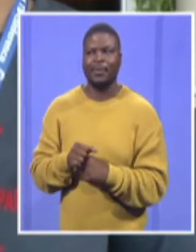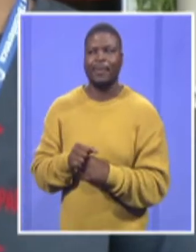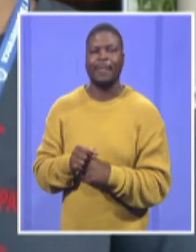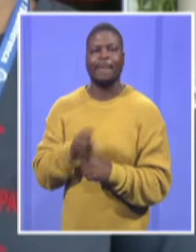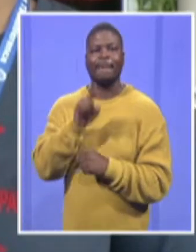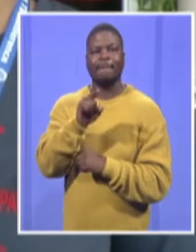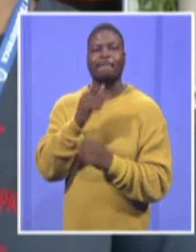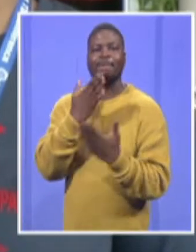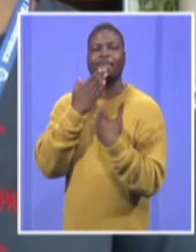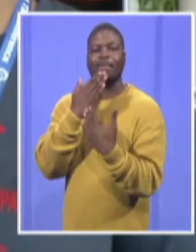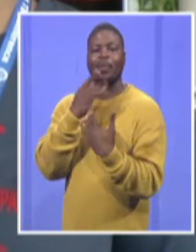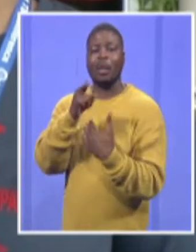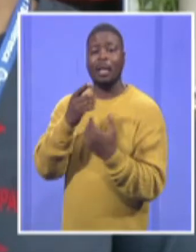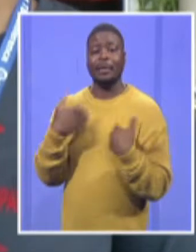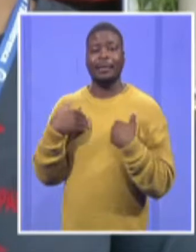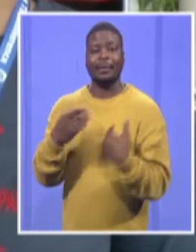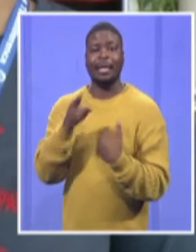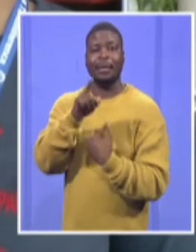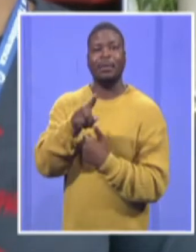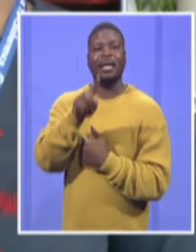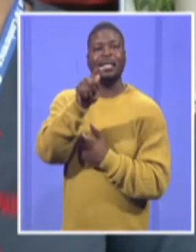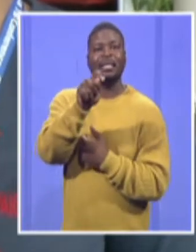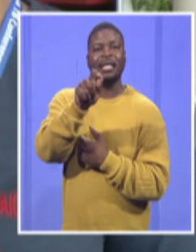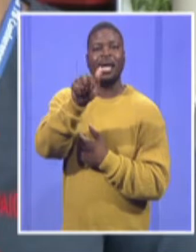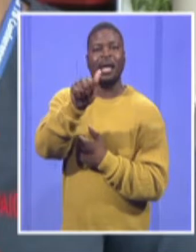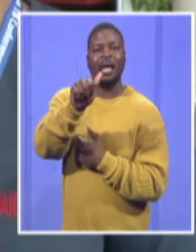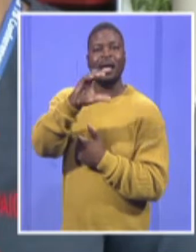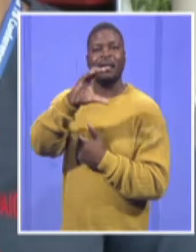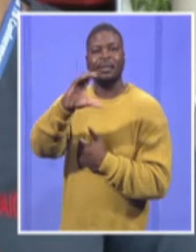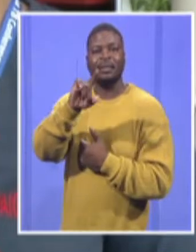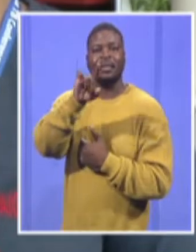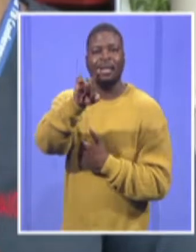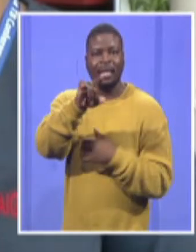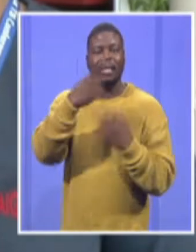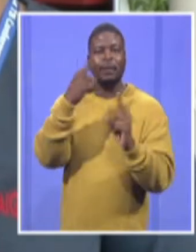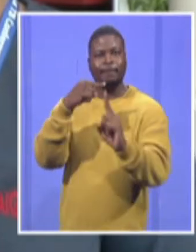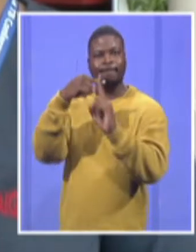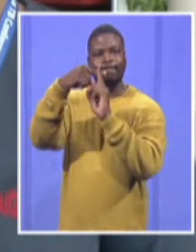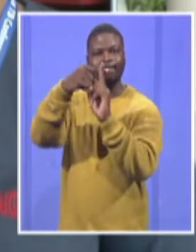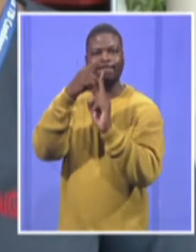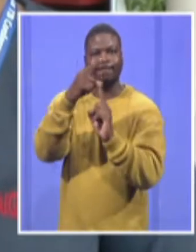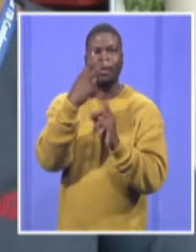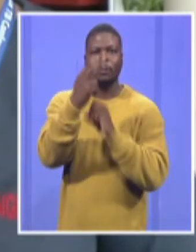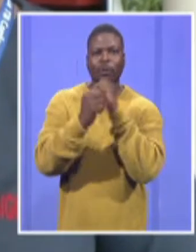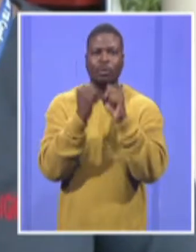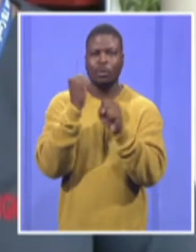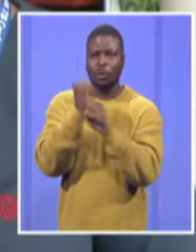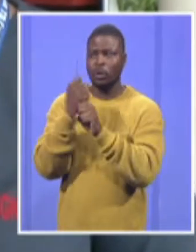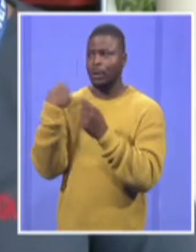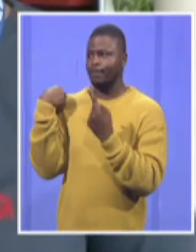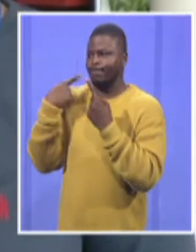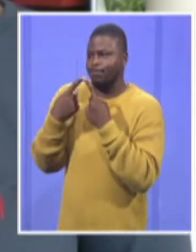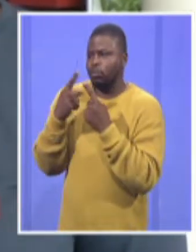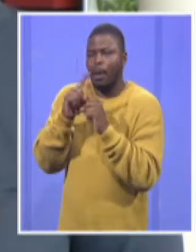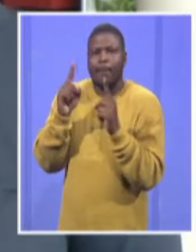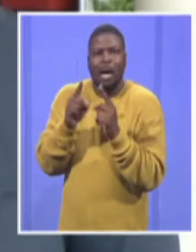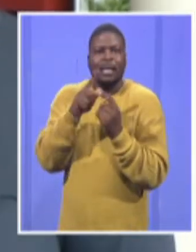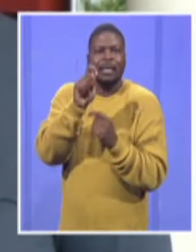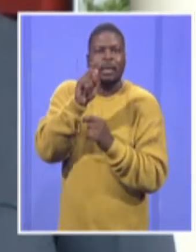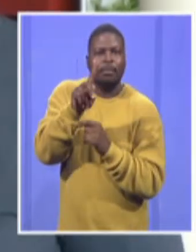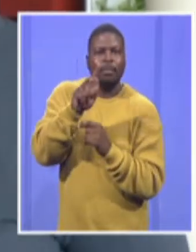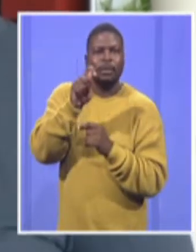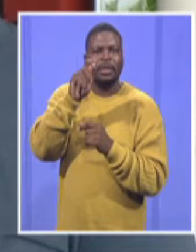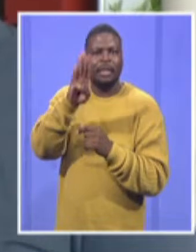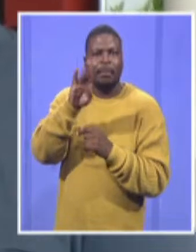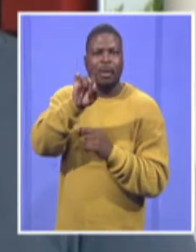beginning now. What are some of the TAC's main objectives after this 2-year gap? How do we get back to controlling TB? We